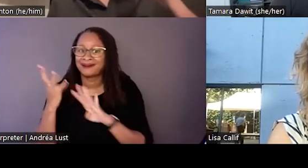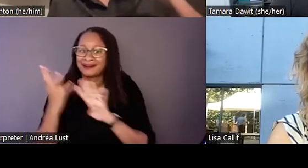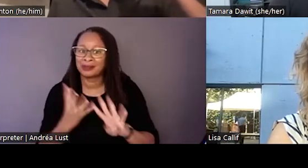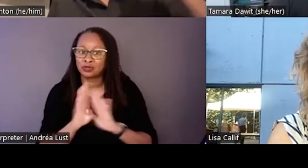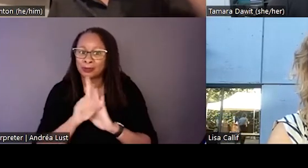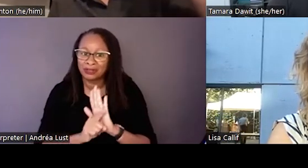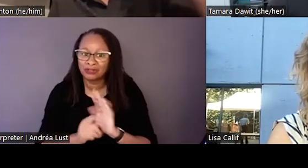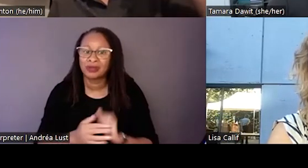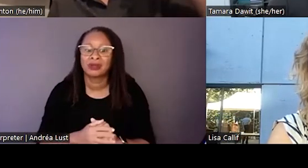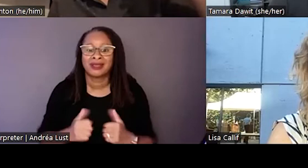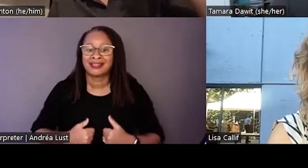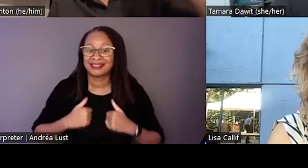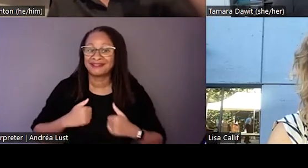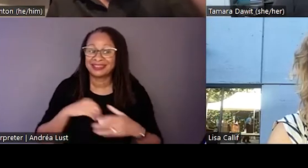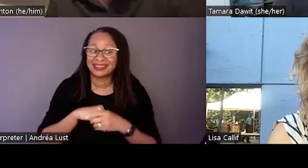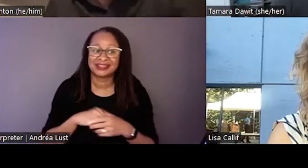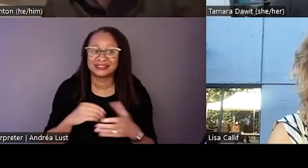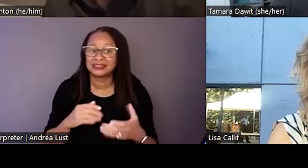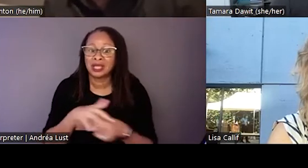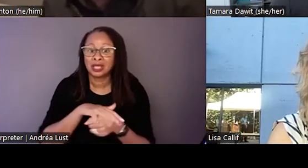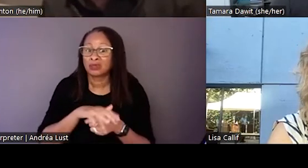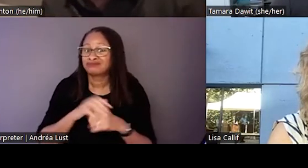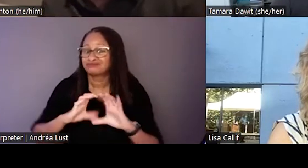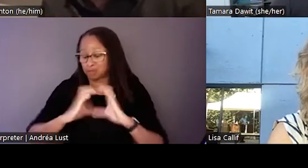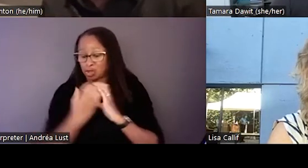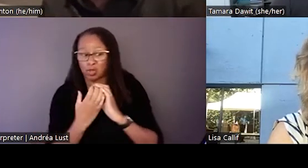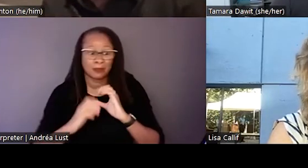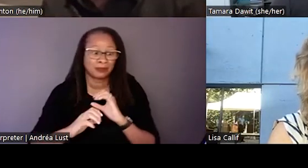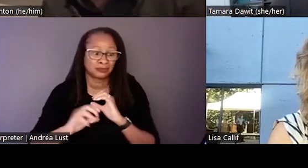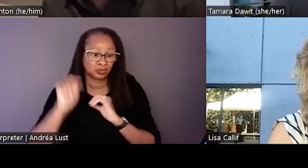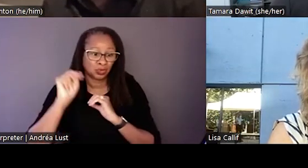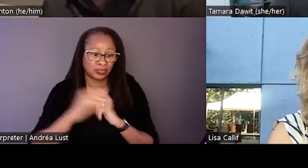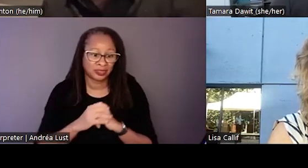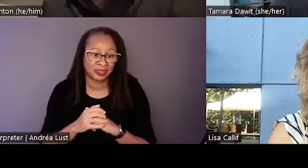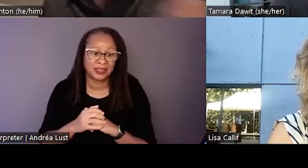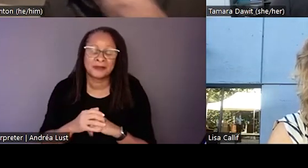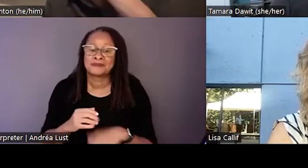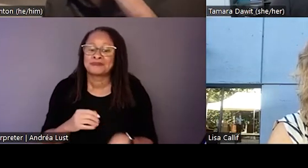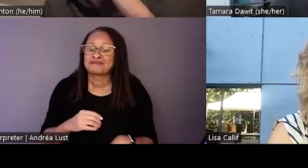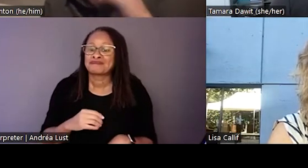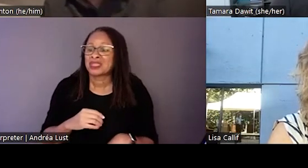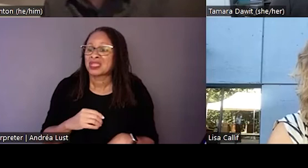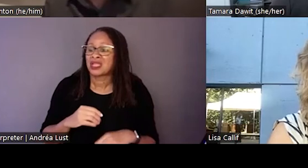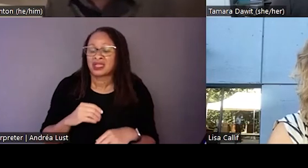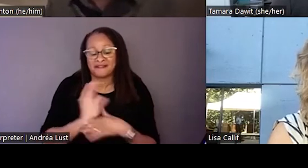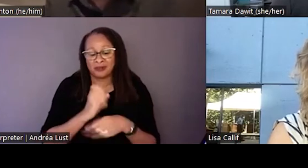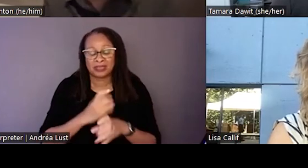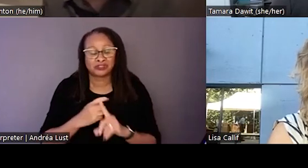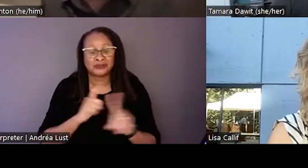background living in the global north, or filmmakers from different backgrounds, racial or